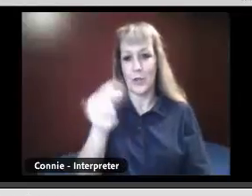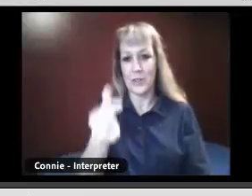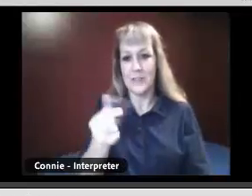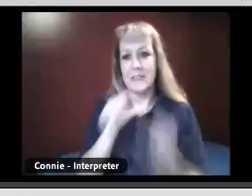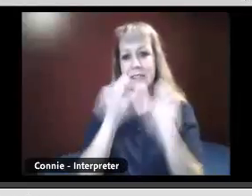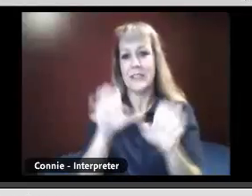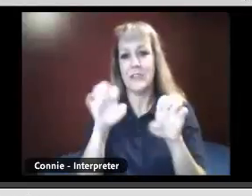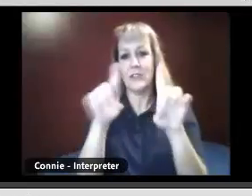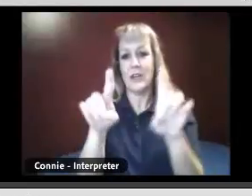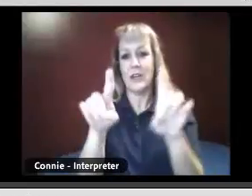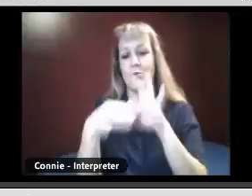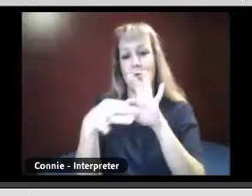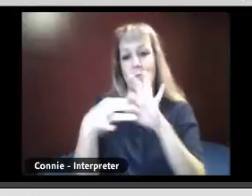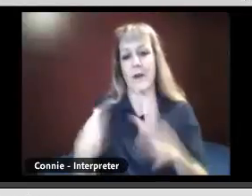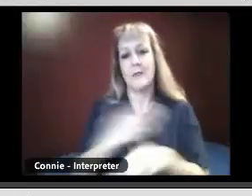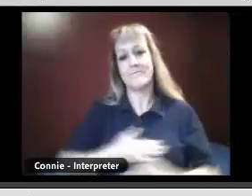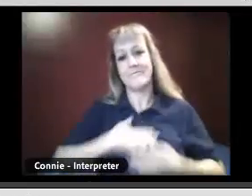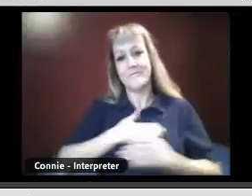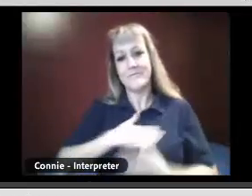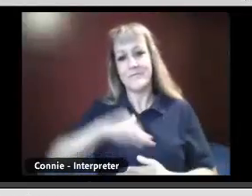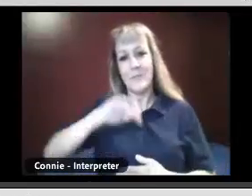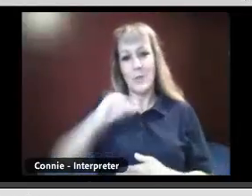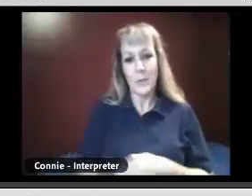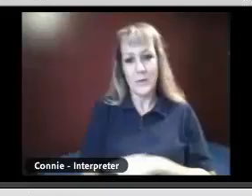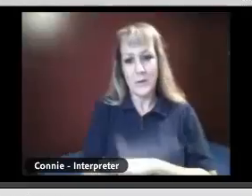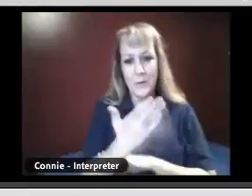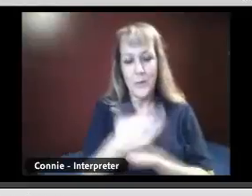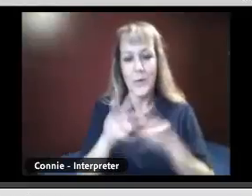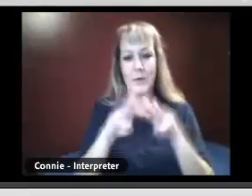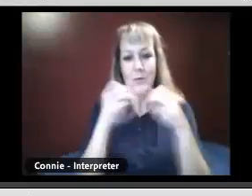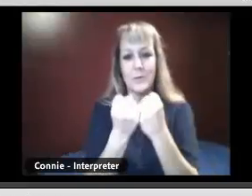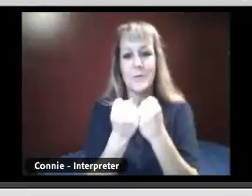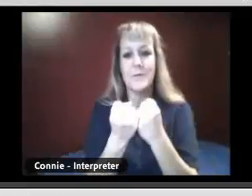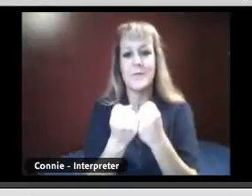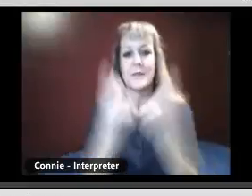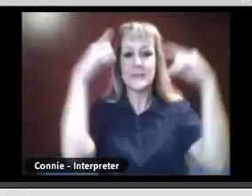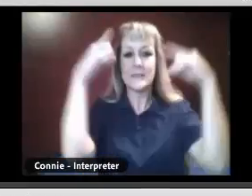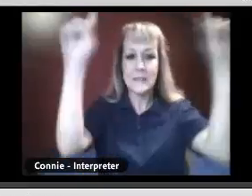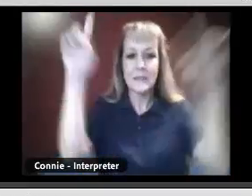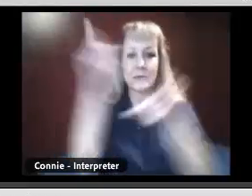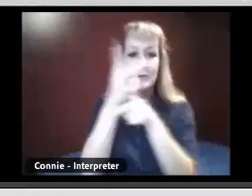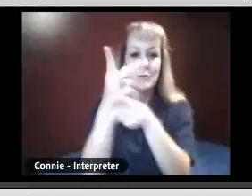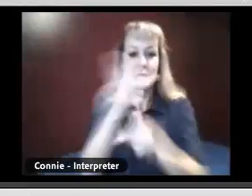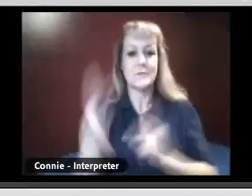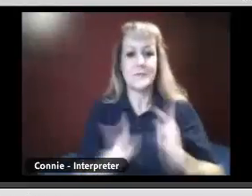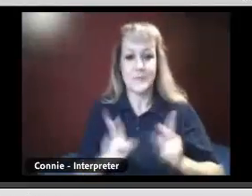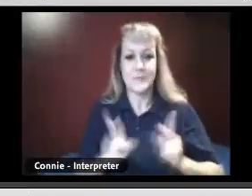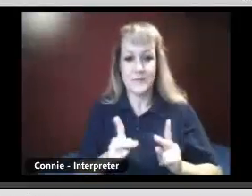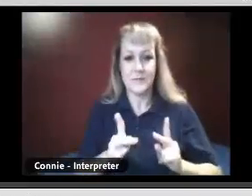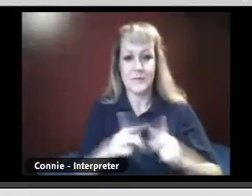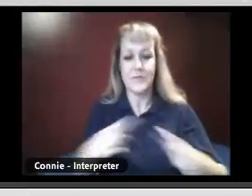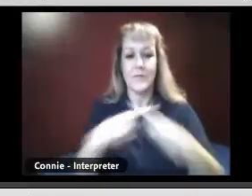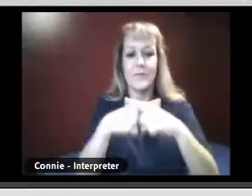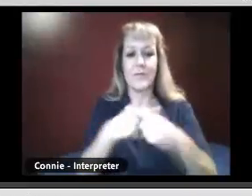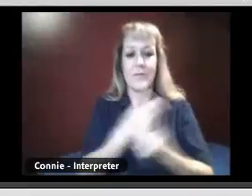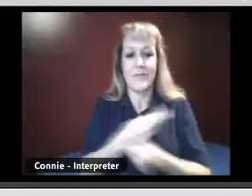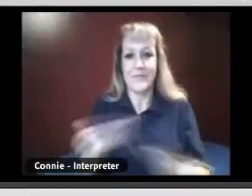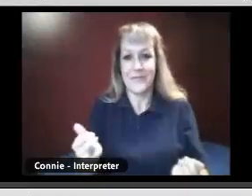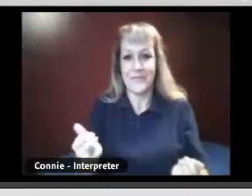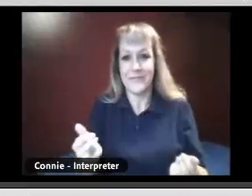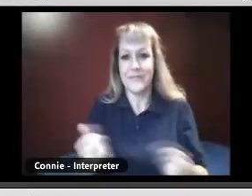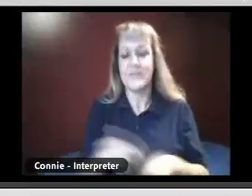Coordinator, and it is my pleasure to welcome you to today's webinar, Successfully Supervising People, Conflict Resolution. We